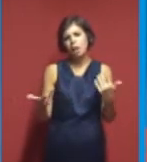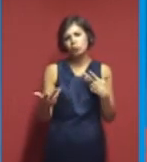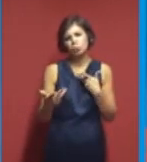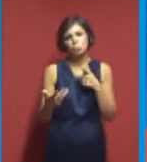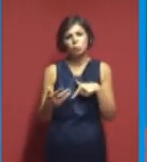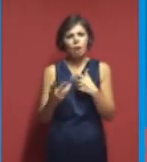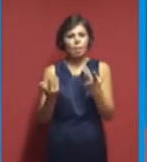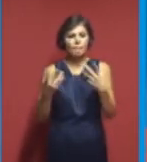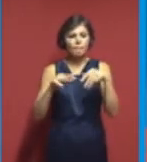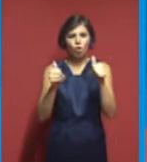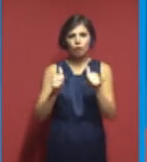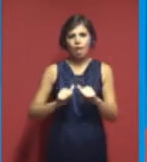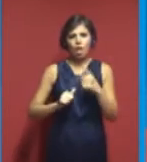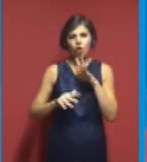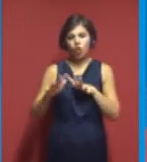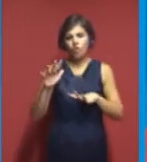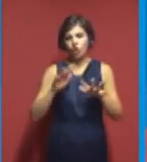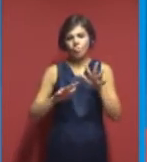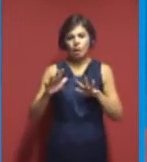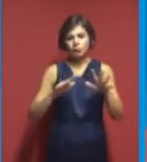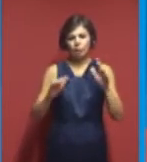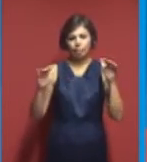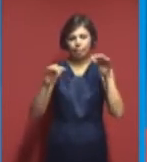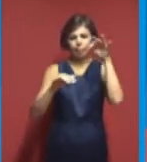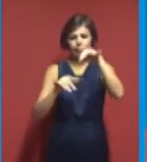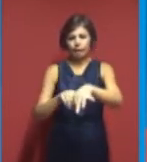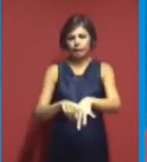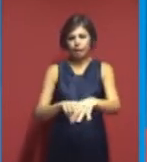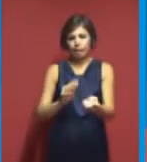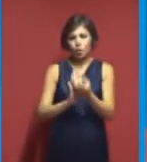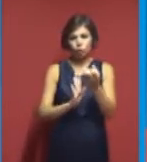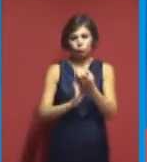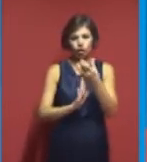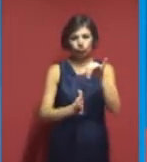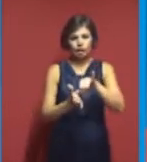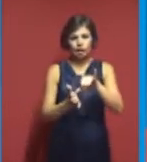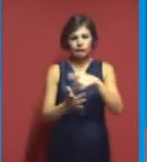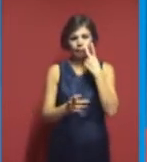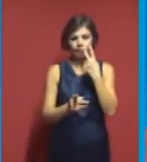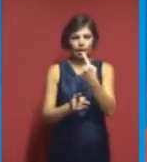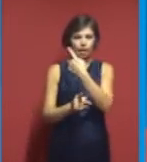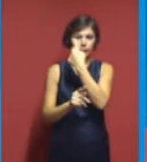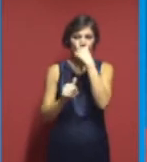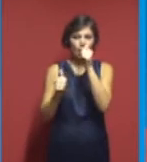going to happen. OK, so this is a model where we take raw materials in one side of the world, we ship it to the other, we convert it